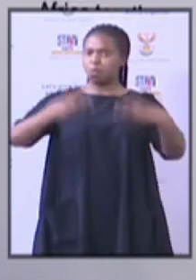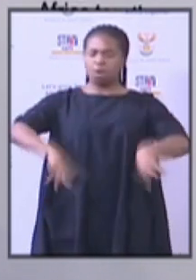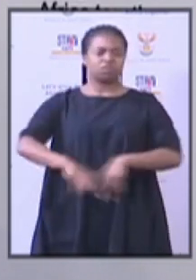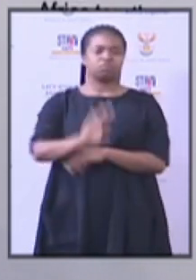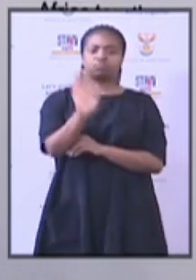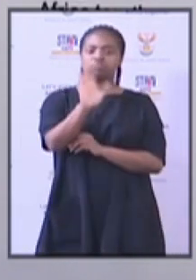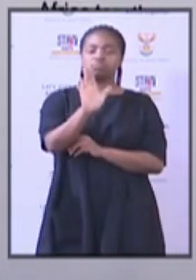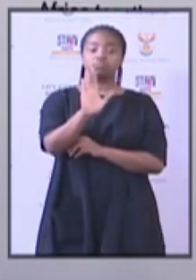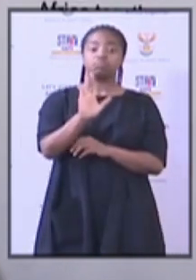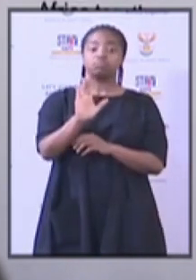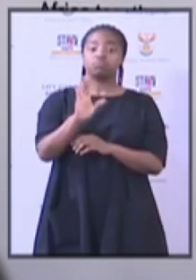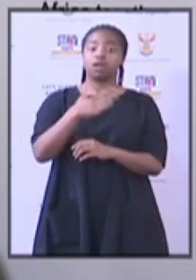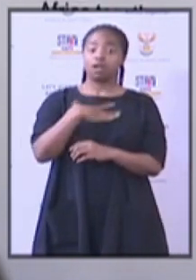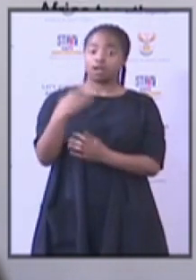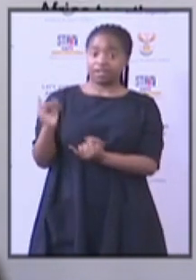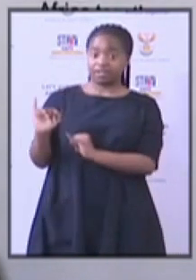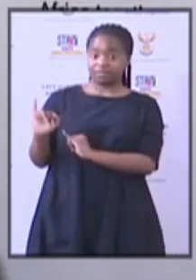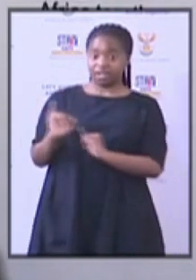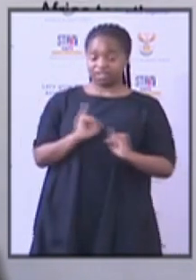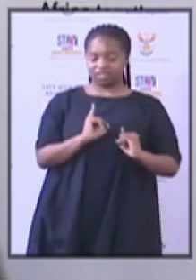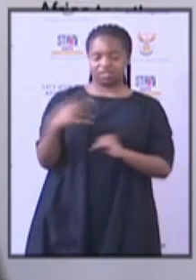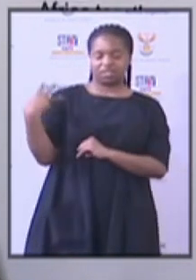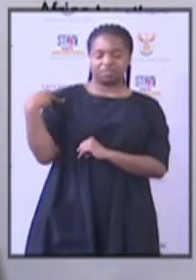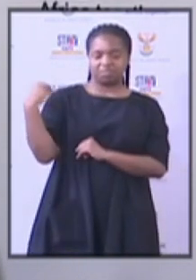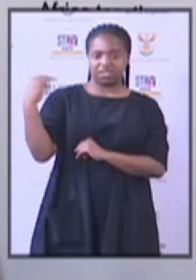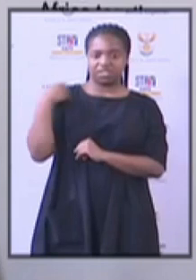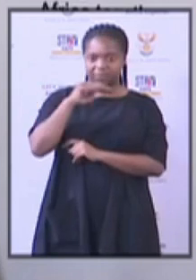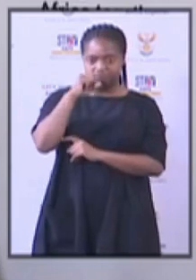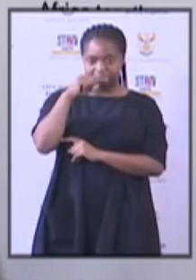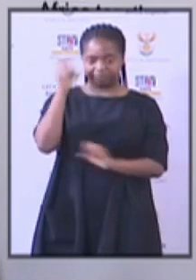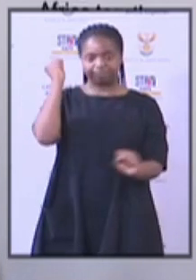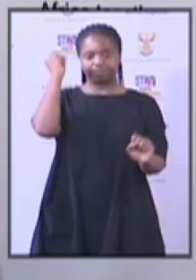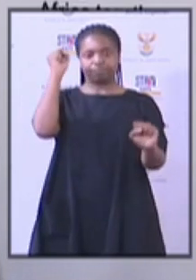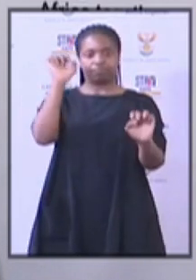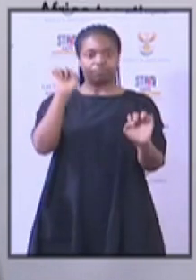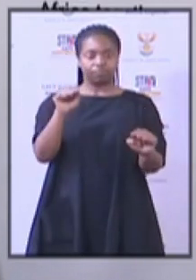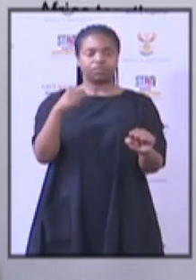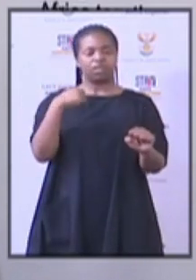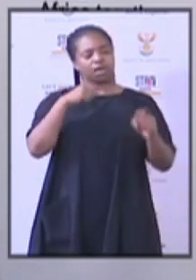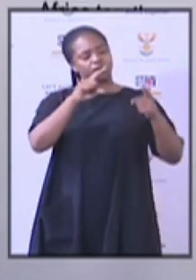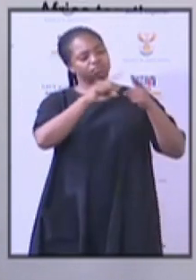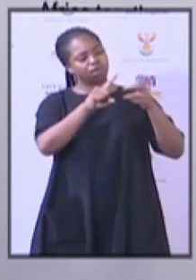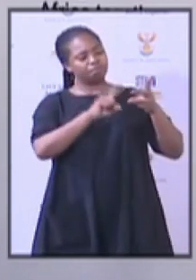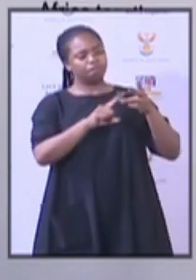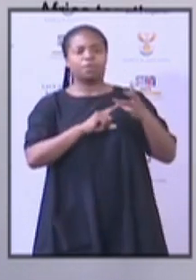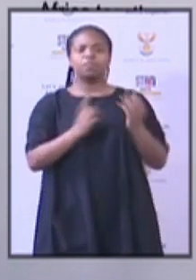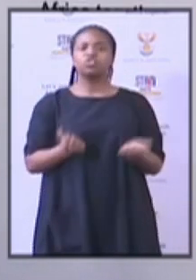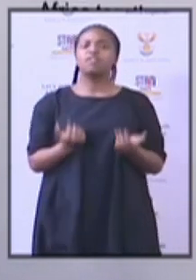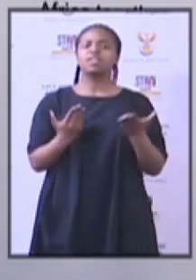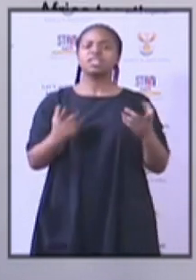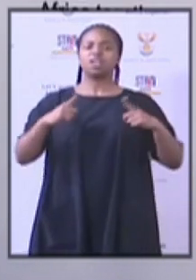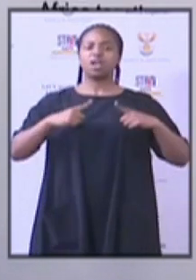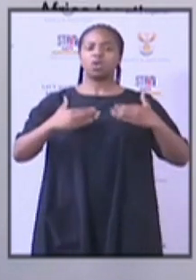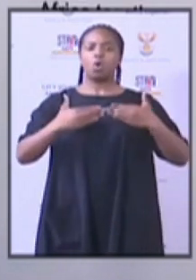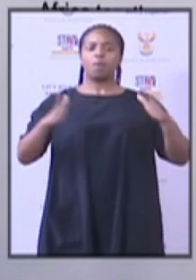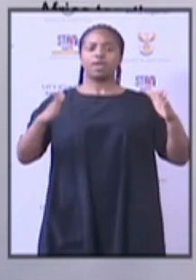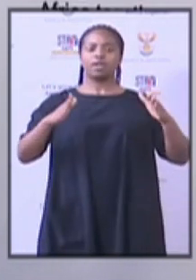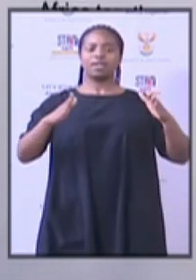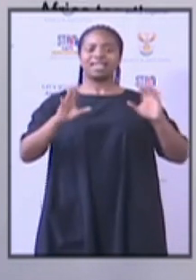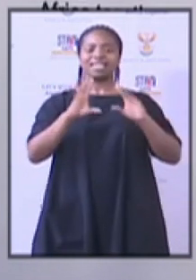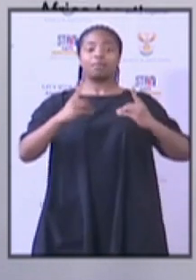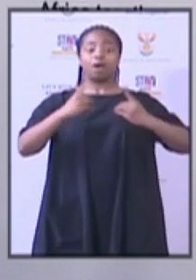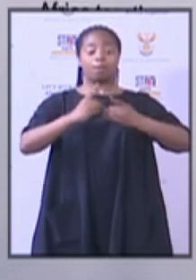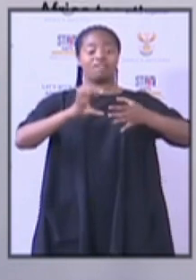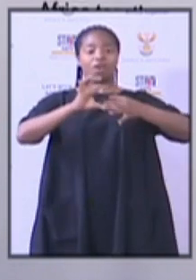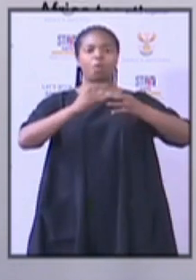time, I would invite the Minister to come and give us his statement, outlining the kinds of services that the Department of Home